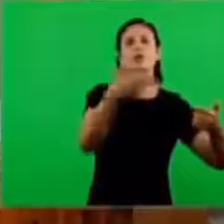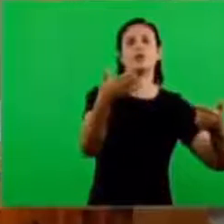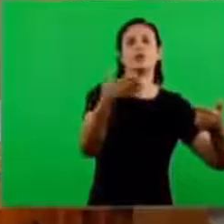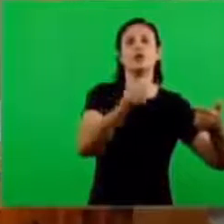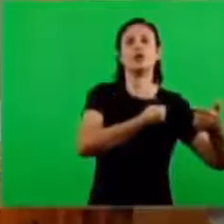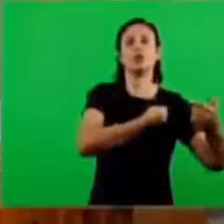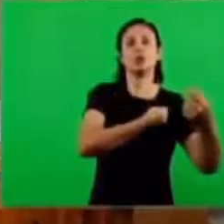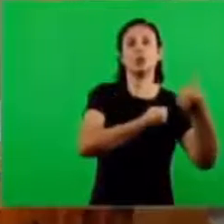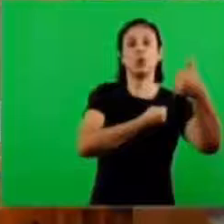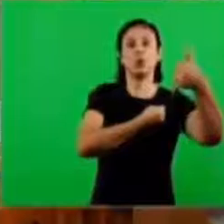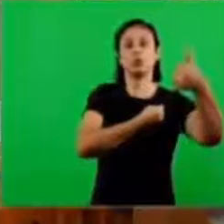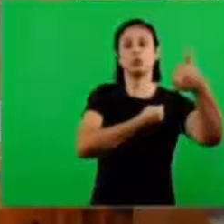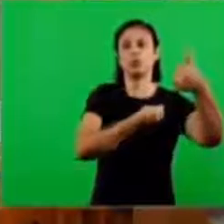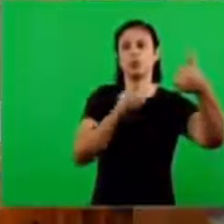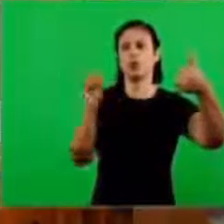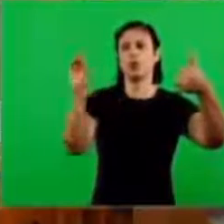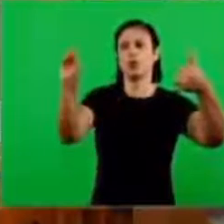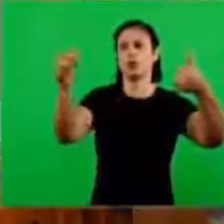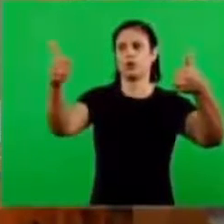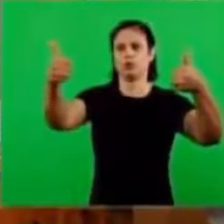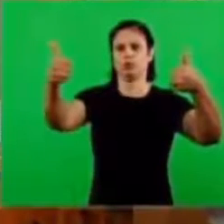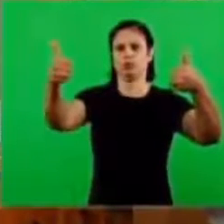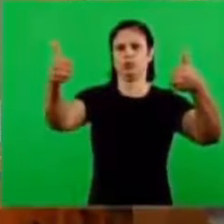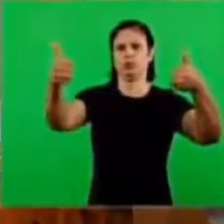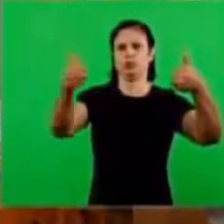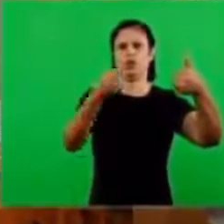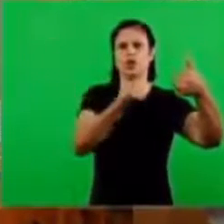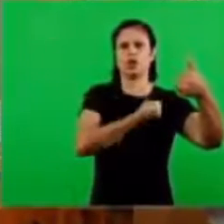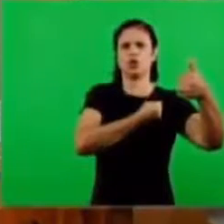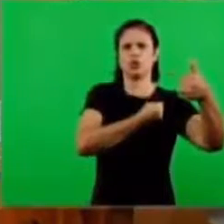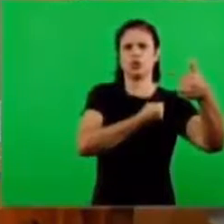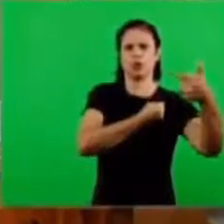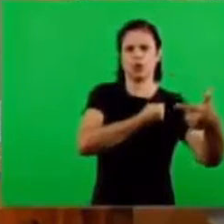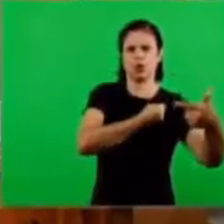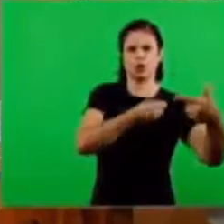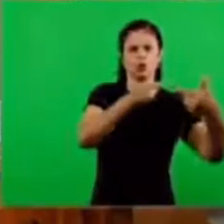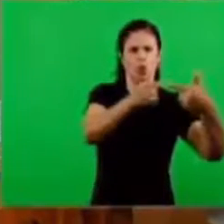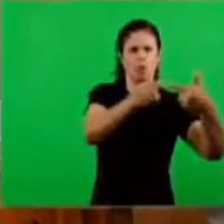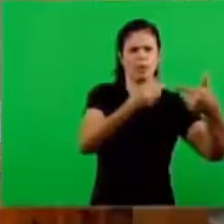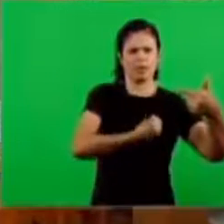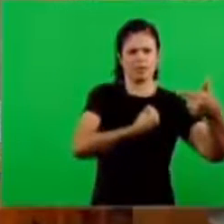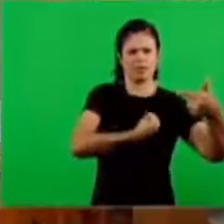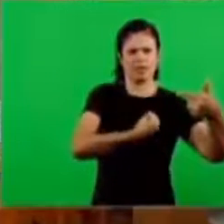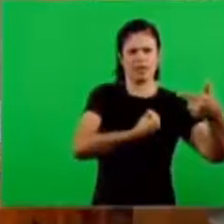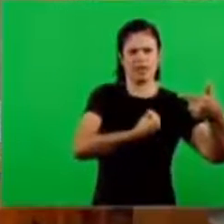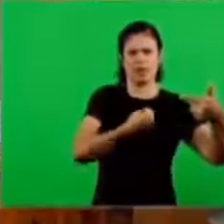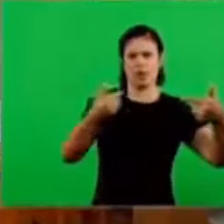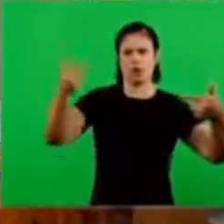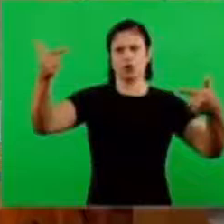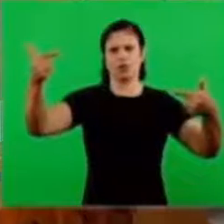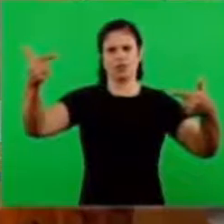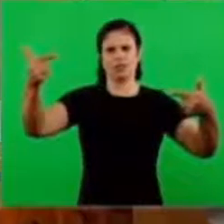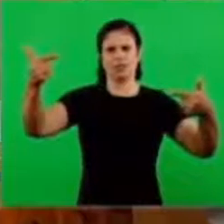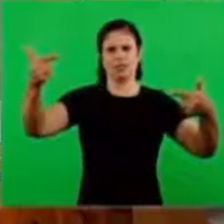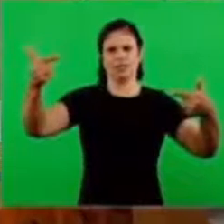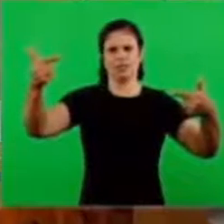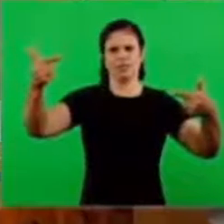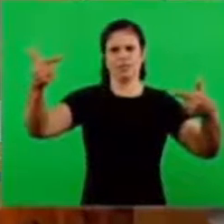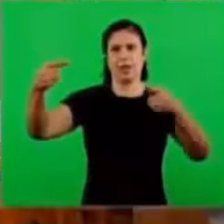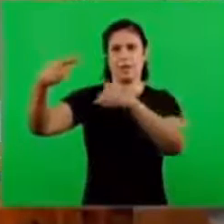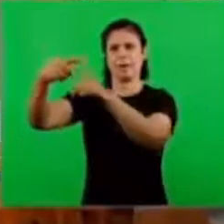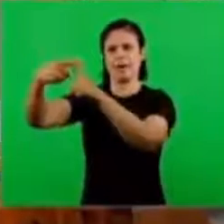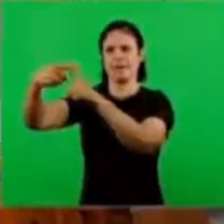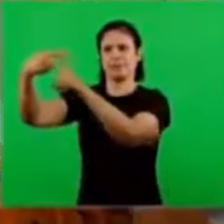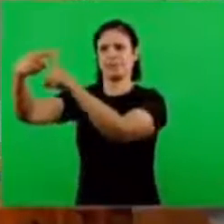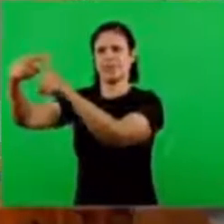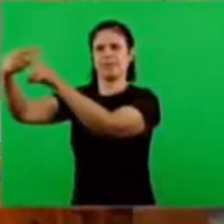with a total of 45. So now you can remove that. Erase this. I want